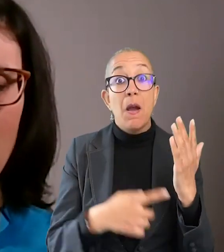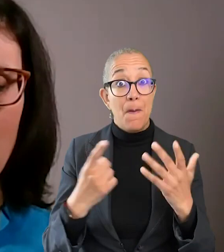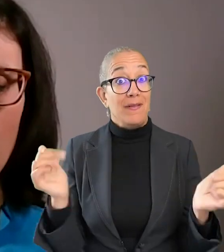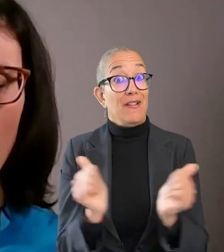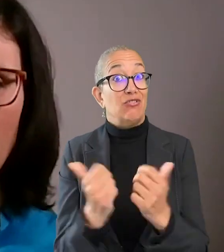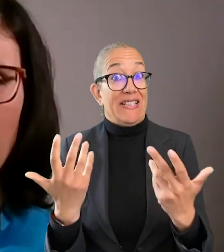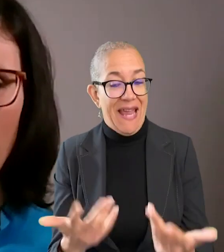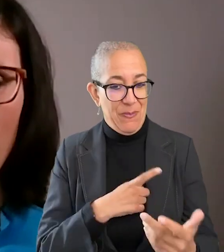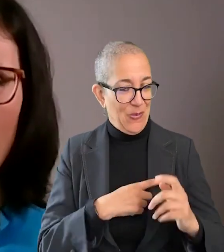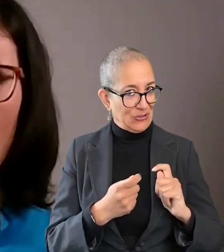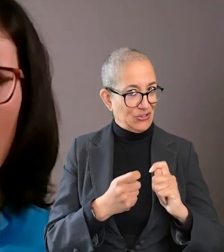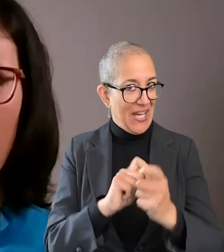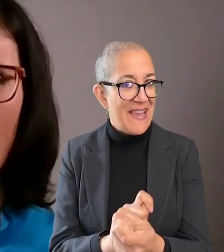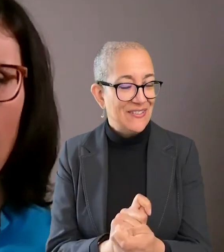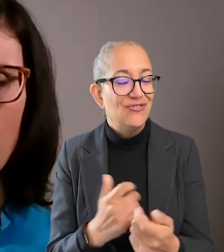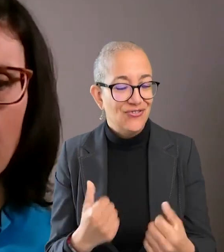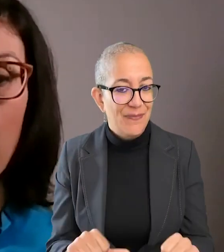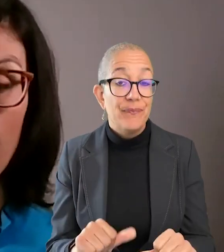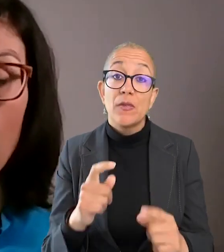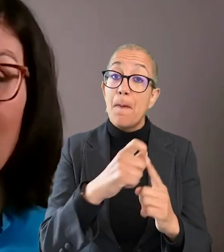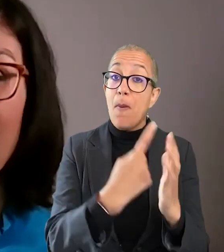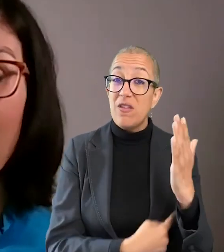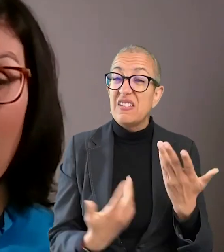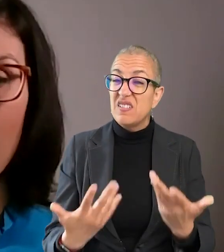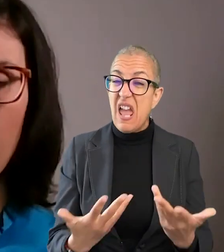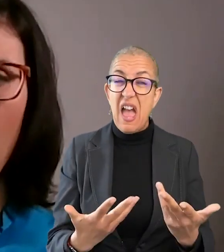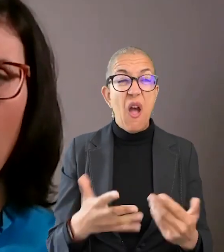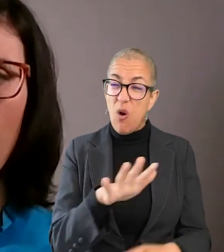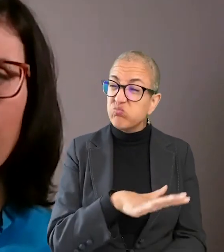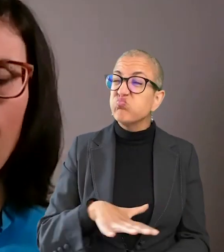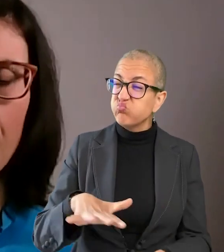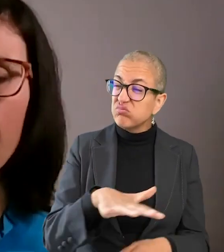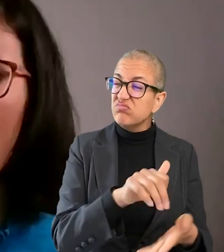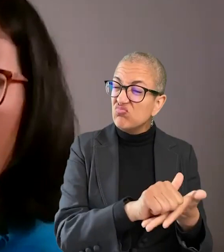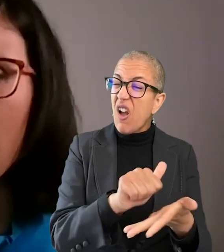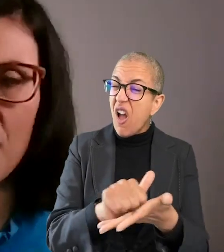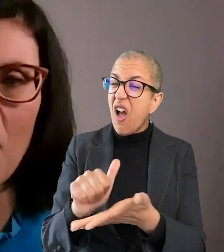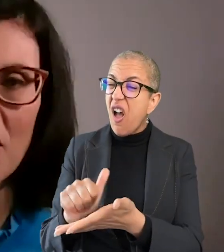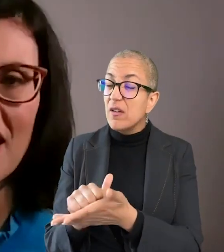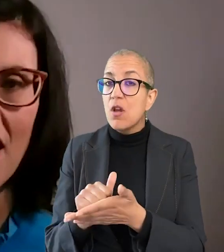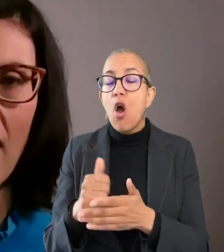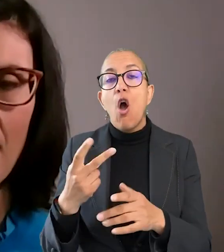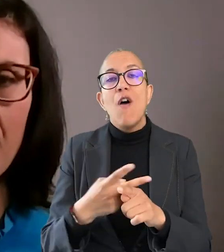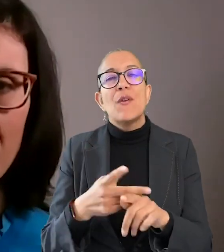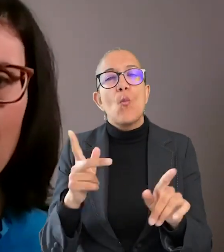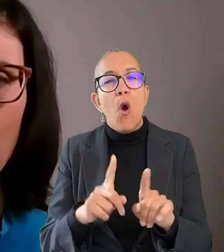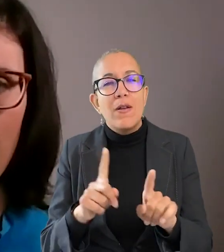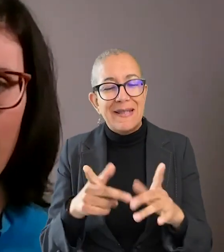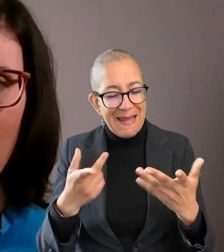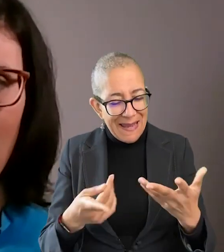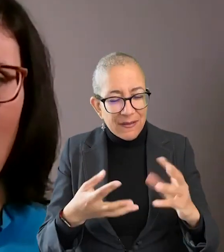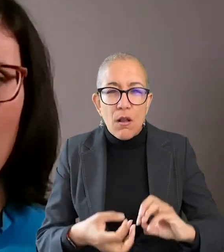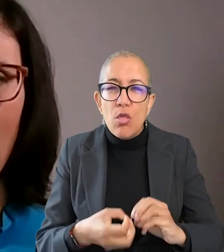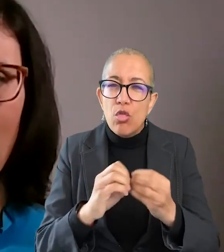the policies that we've got right now, I would say, are broadly there. It's often the framing of the policies that I have the issue